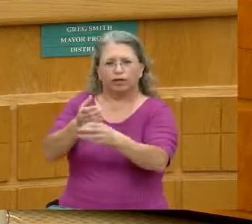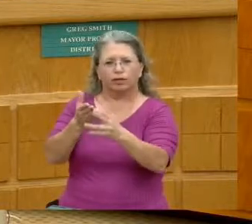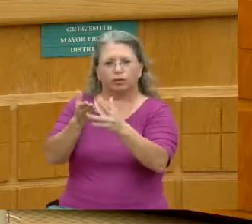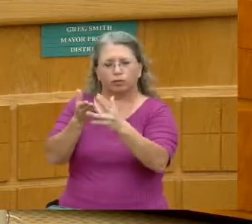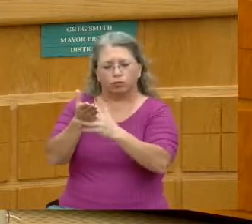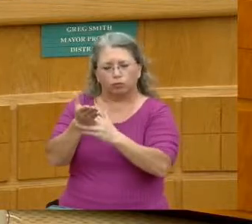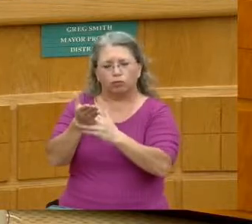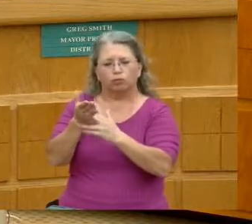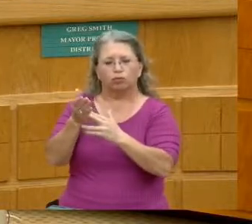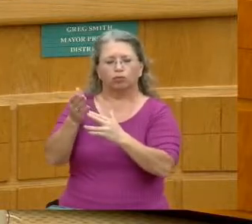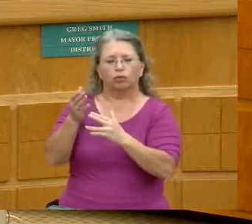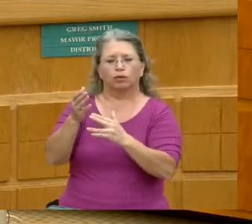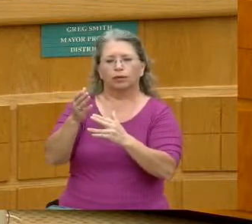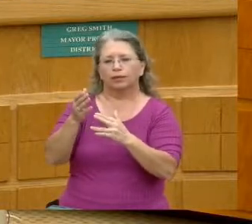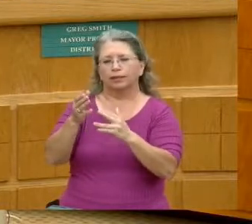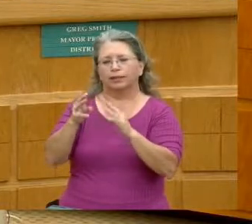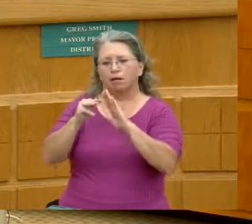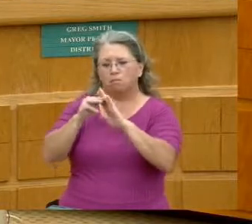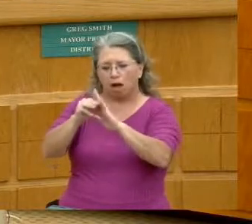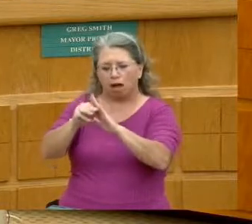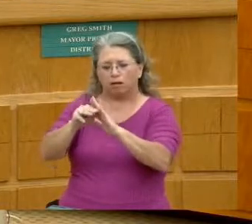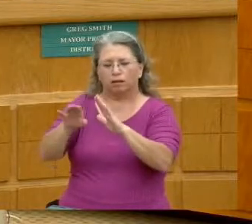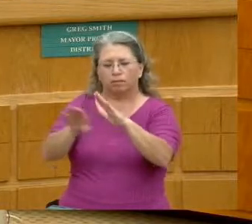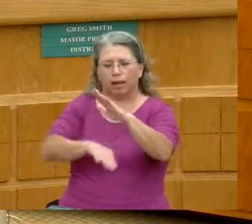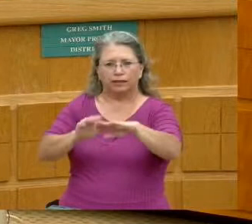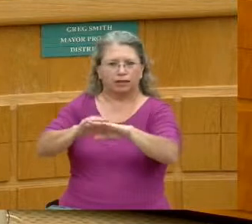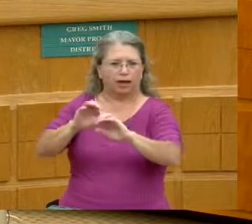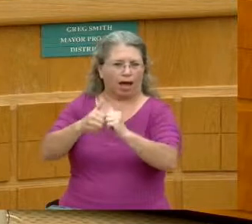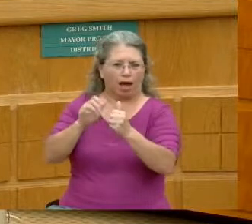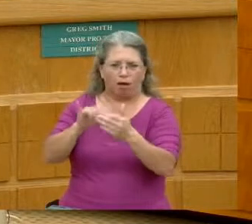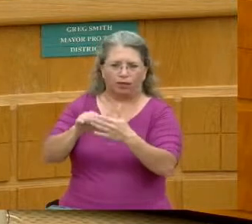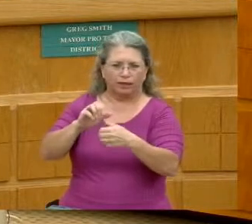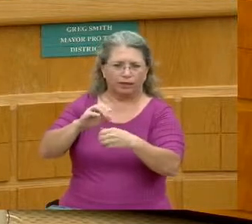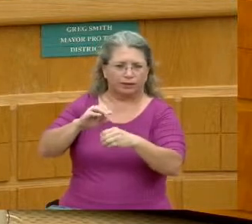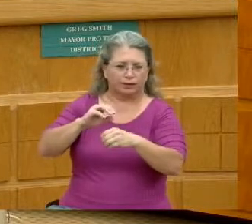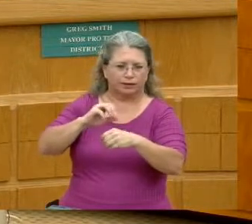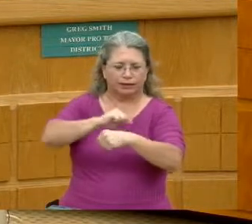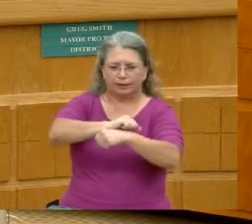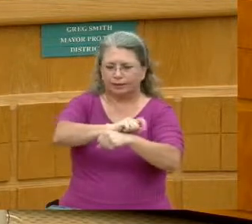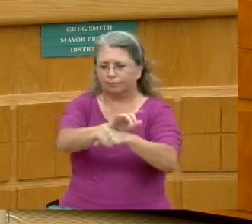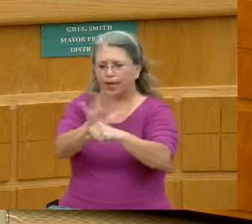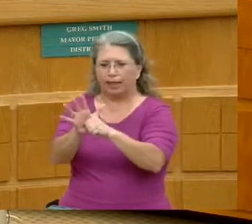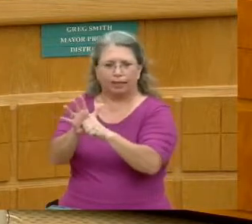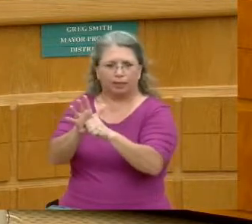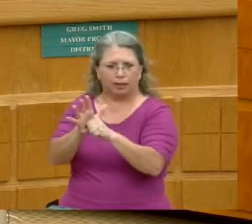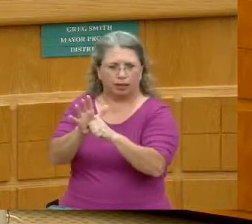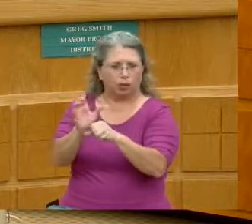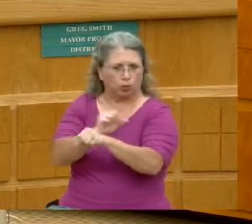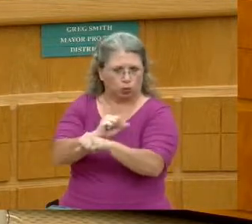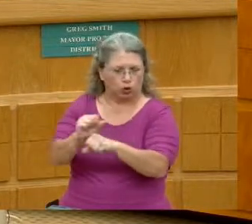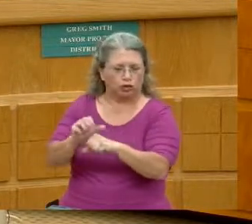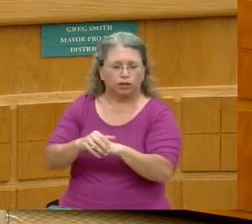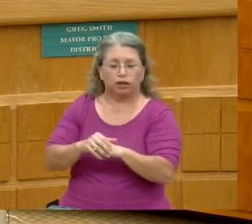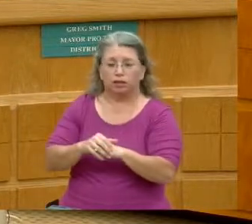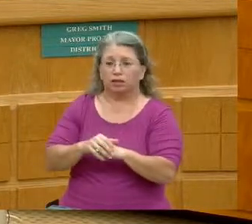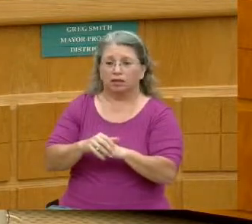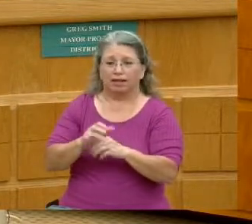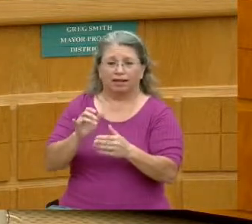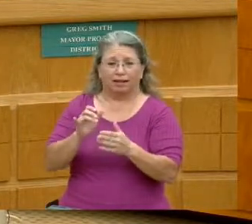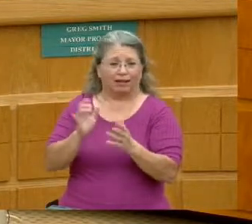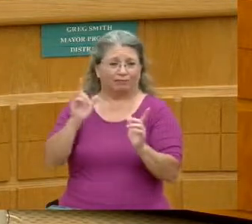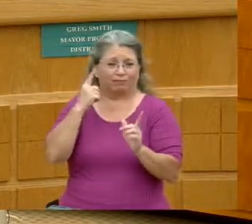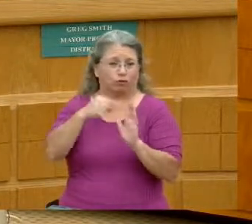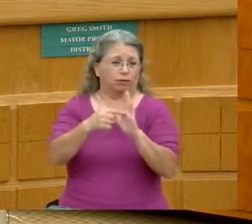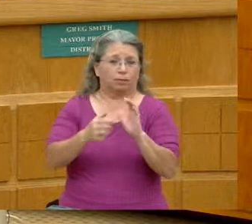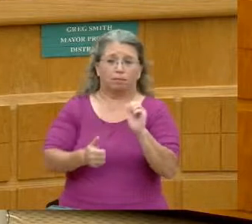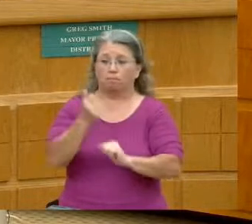upon the way the pandemic works. There's the susceptible population, which is most of us. Most people haven't contracted COVID-19